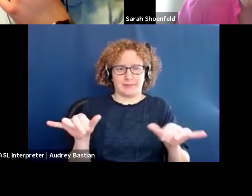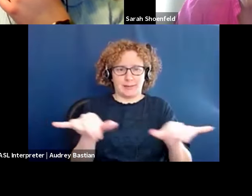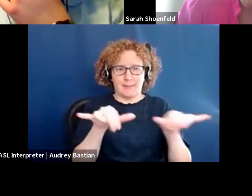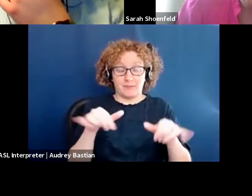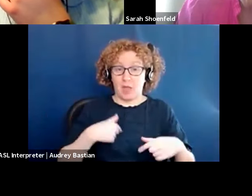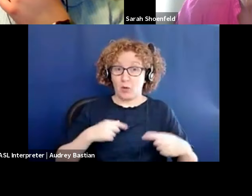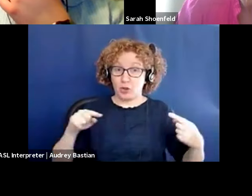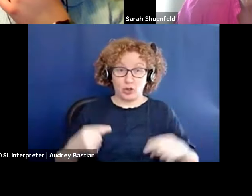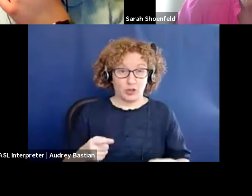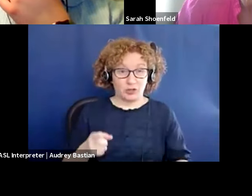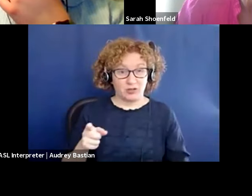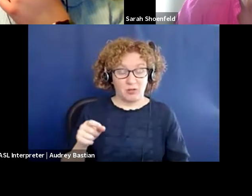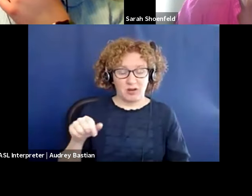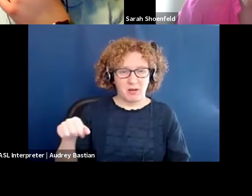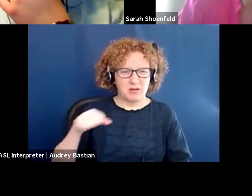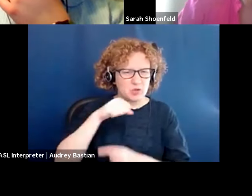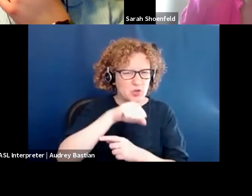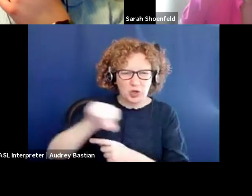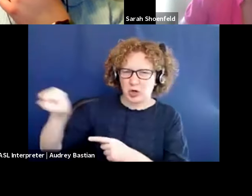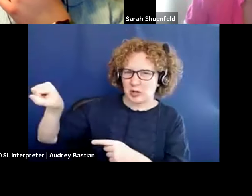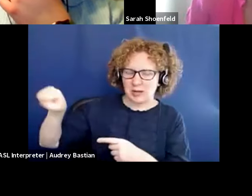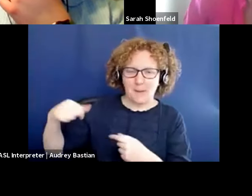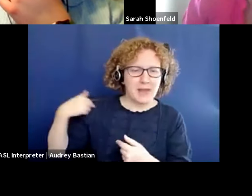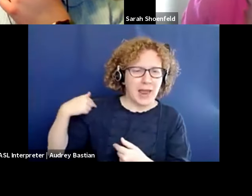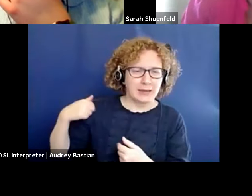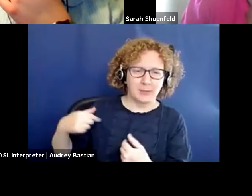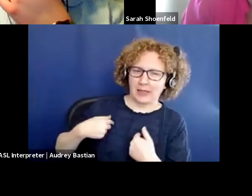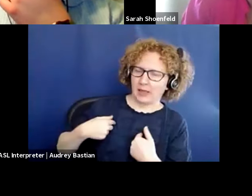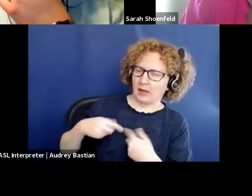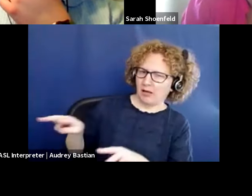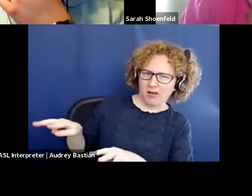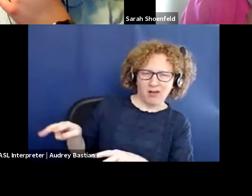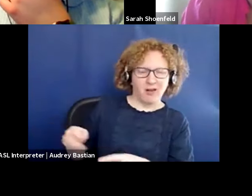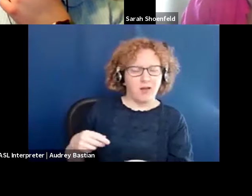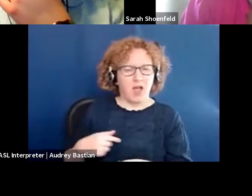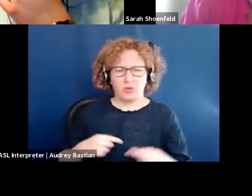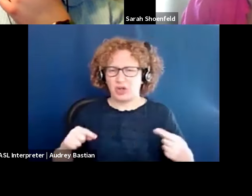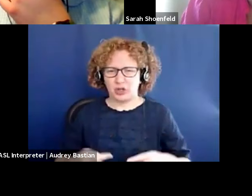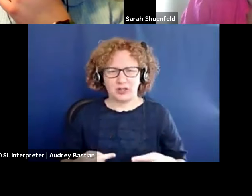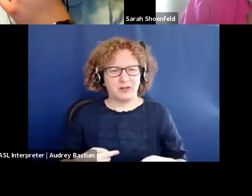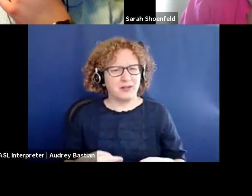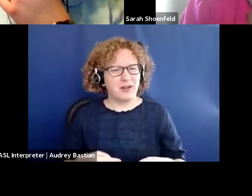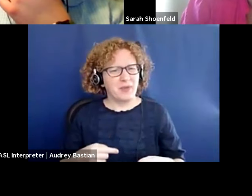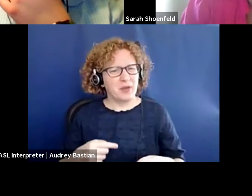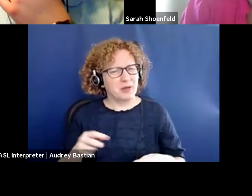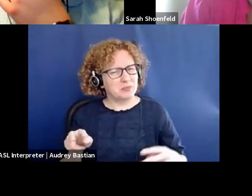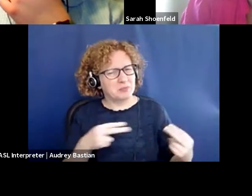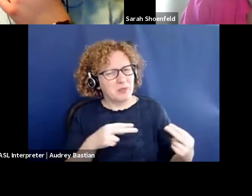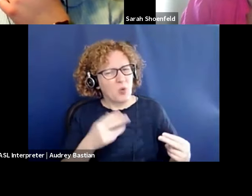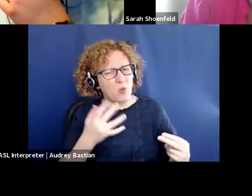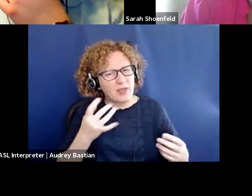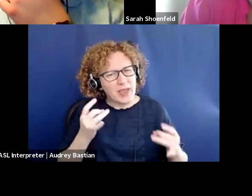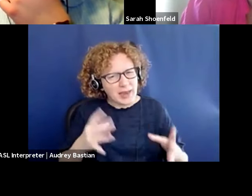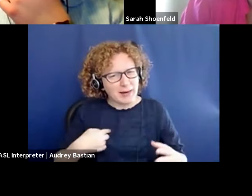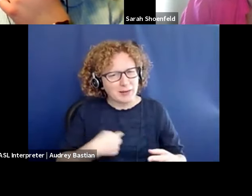hurt. And I remember leaning over to my cousin, Shannon. I said, why do they hate us so much? What